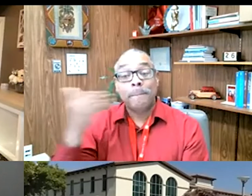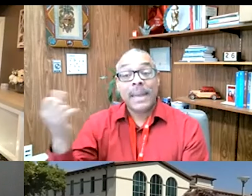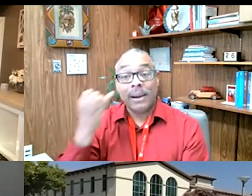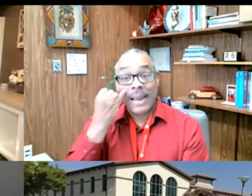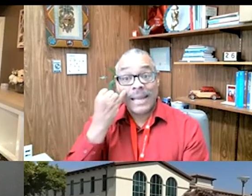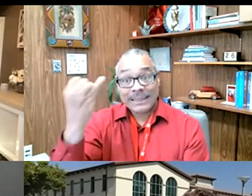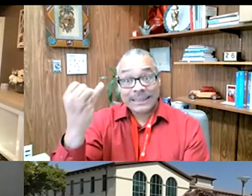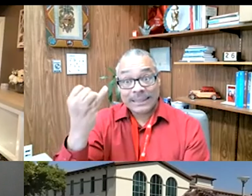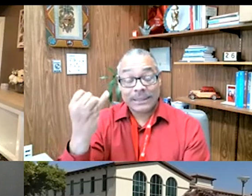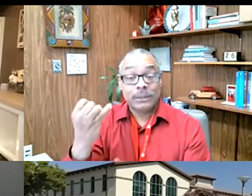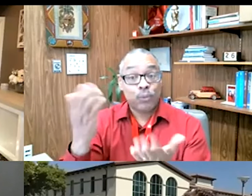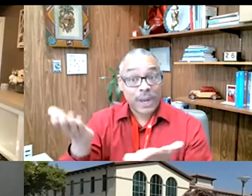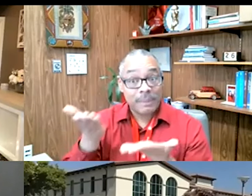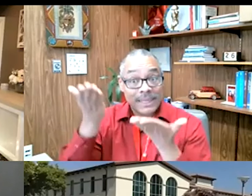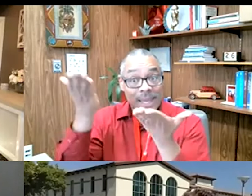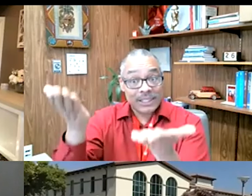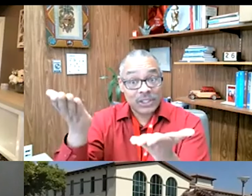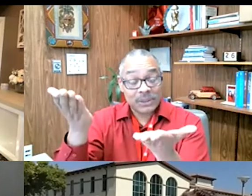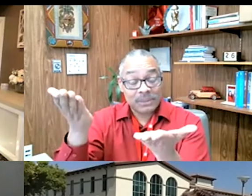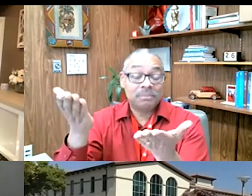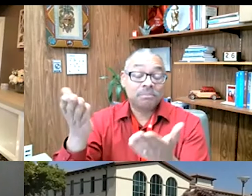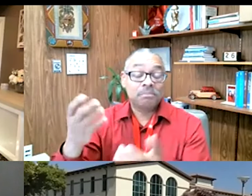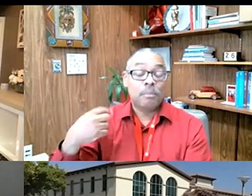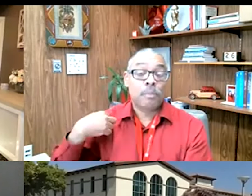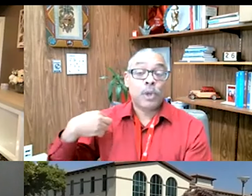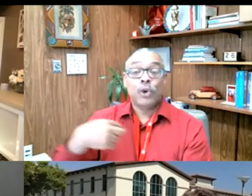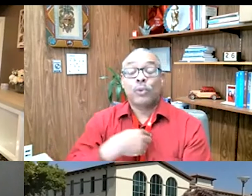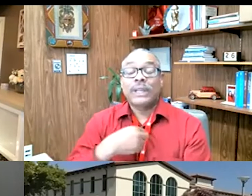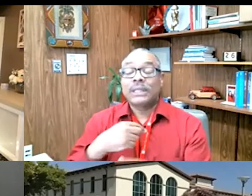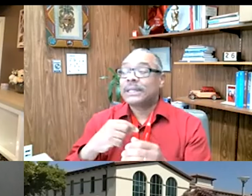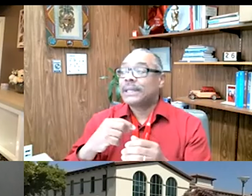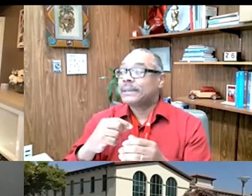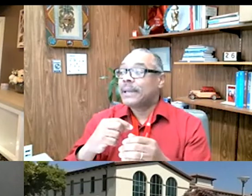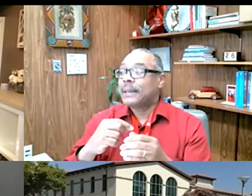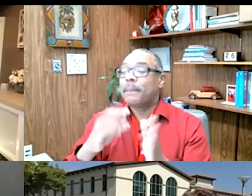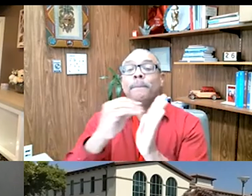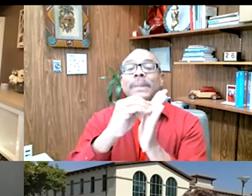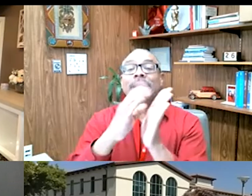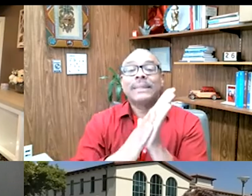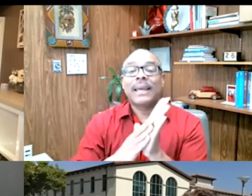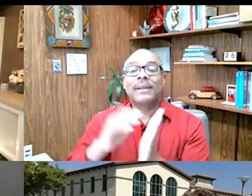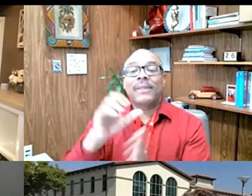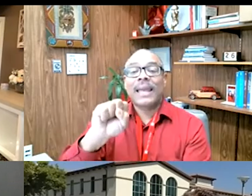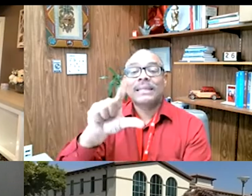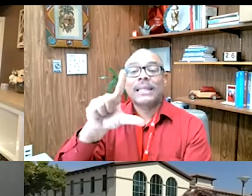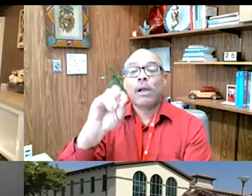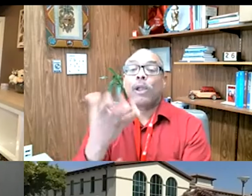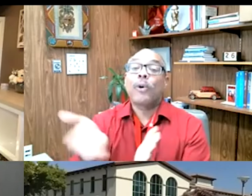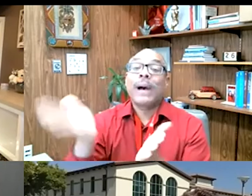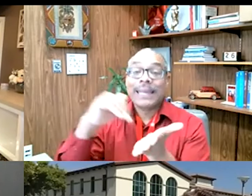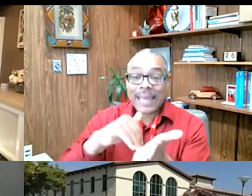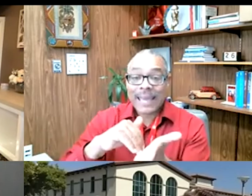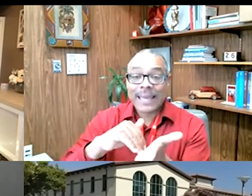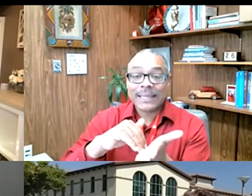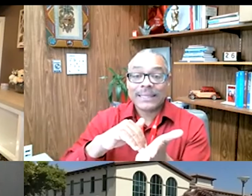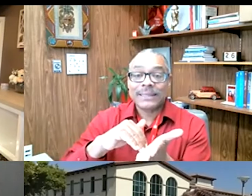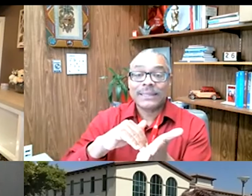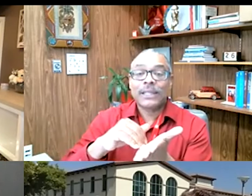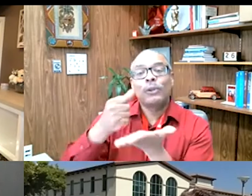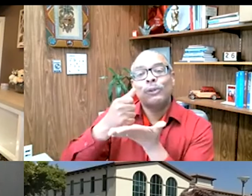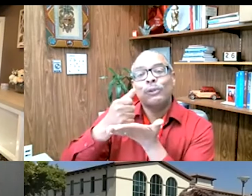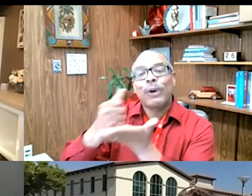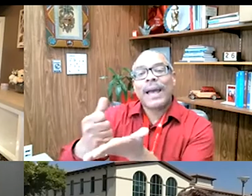that. I think a better idea that we could recommend is that we put down